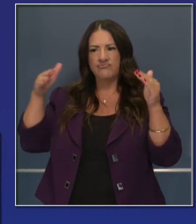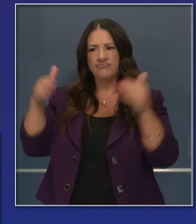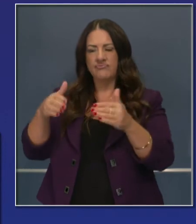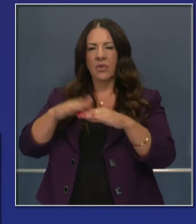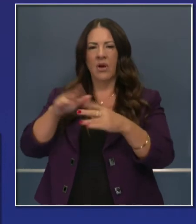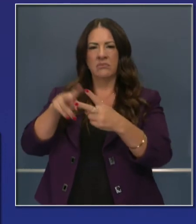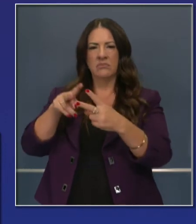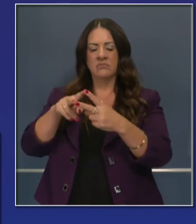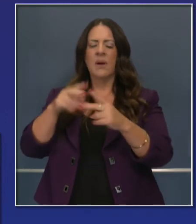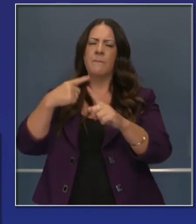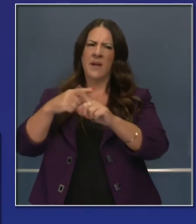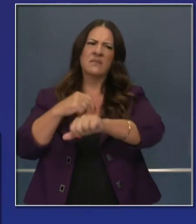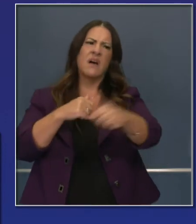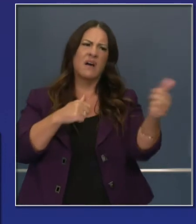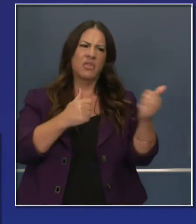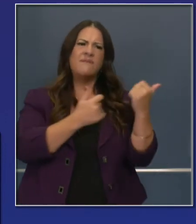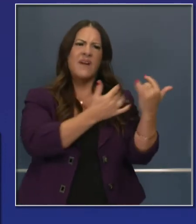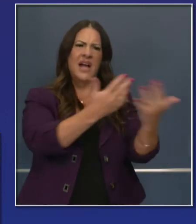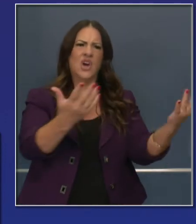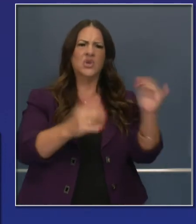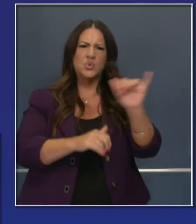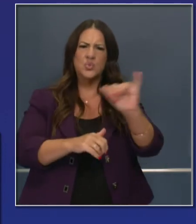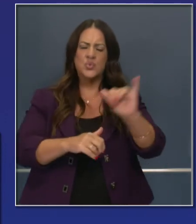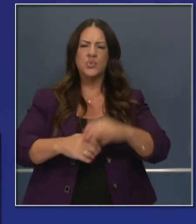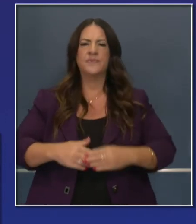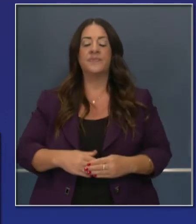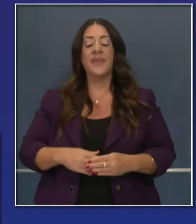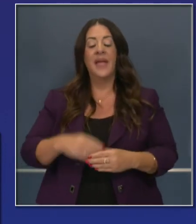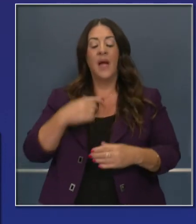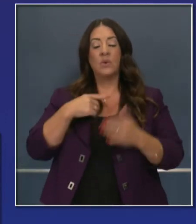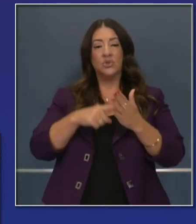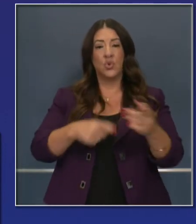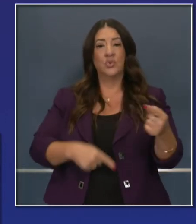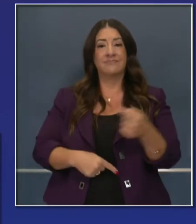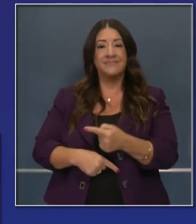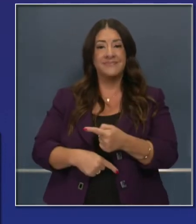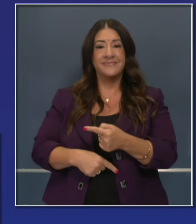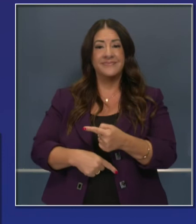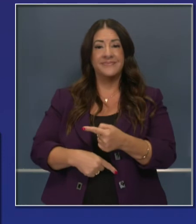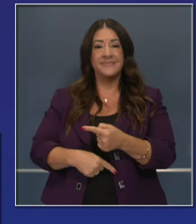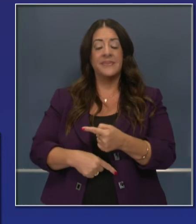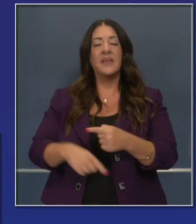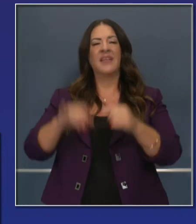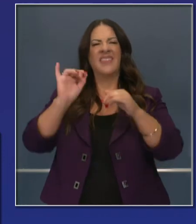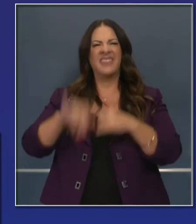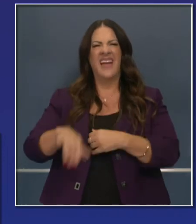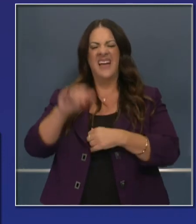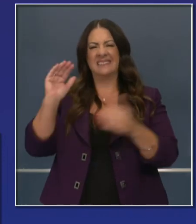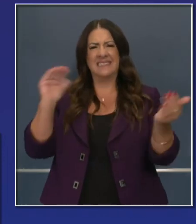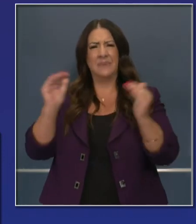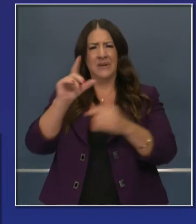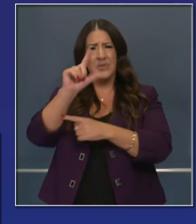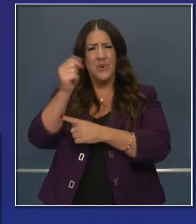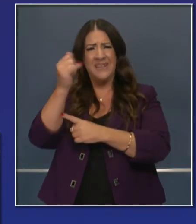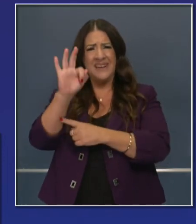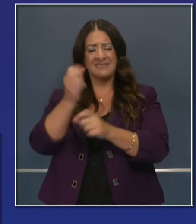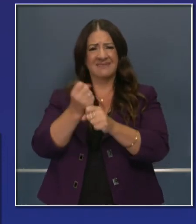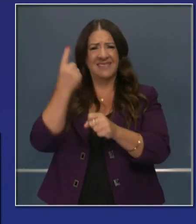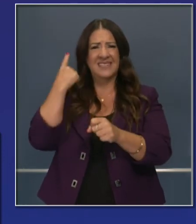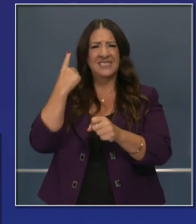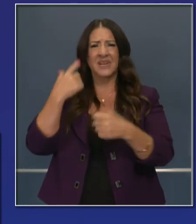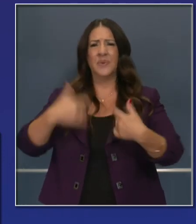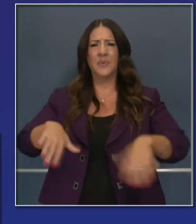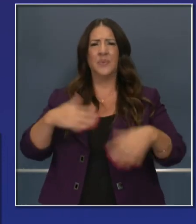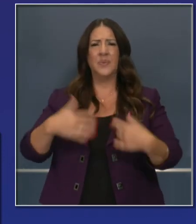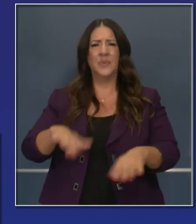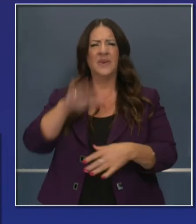of California. I'll remind you, a slide that's become very familiar in these presentations, 2019, less than 5,500 fires year